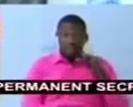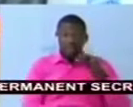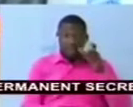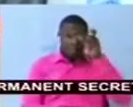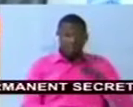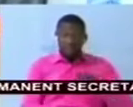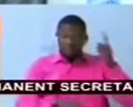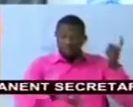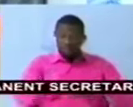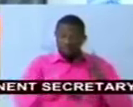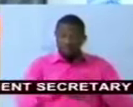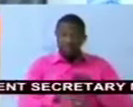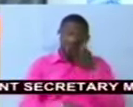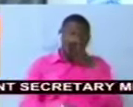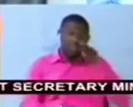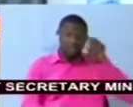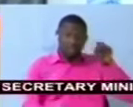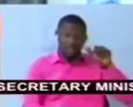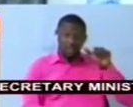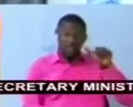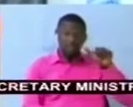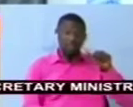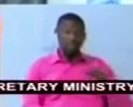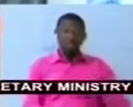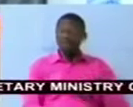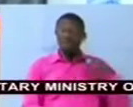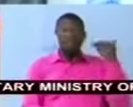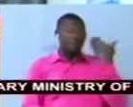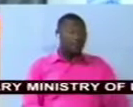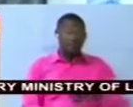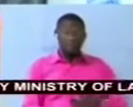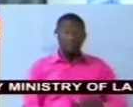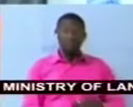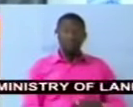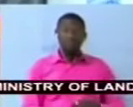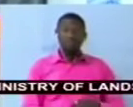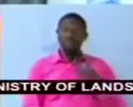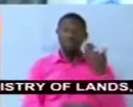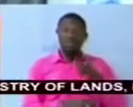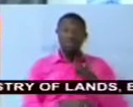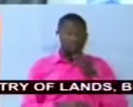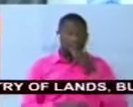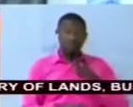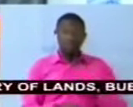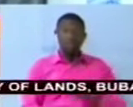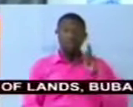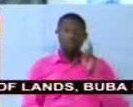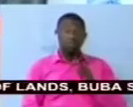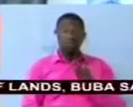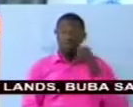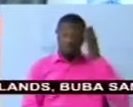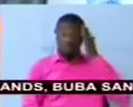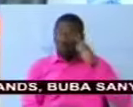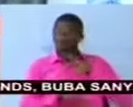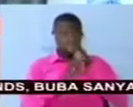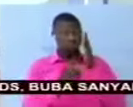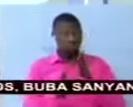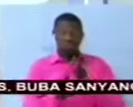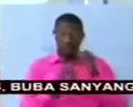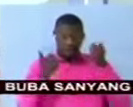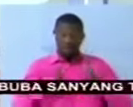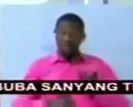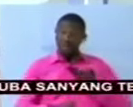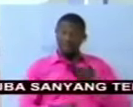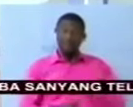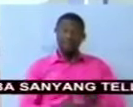at the NIA. Kan du ko ci ñeme? None of them did that. How about so? Naka so? Usman